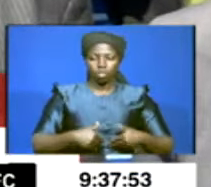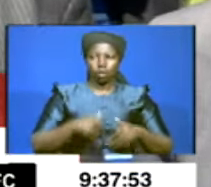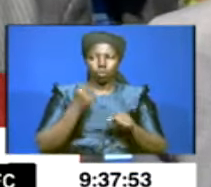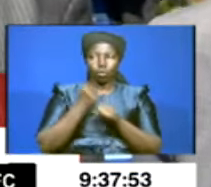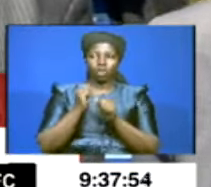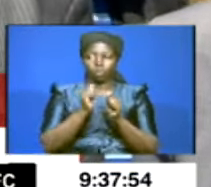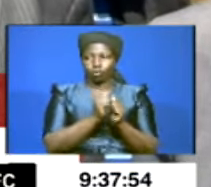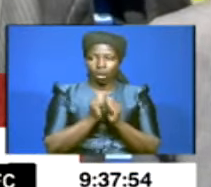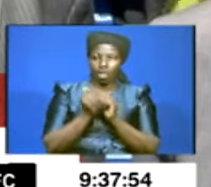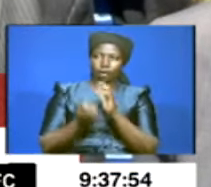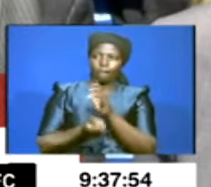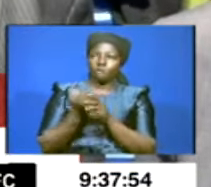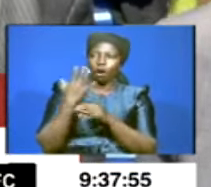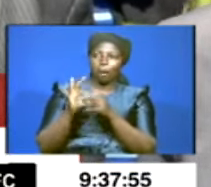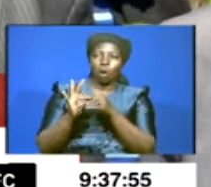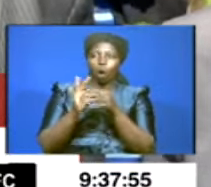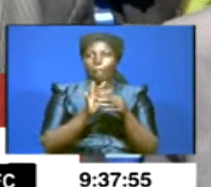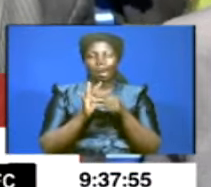ambazo wataform